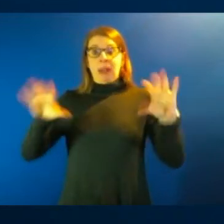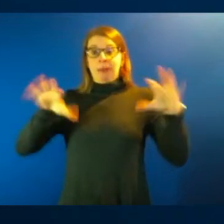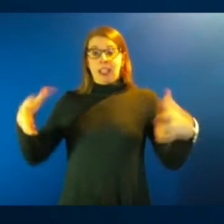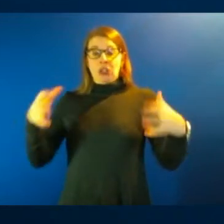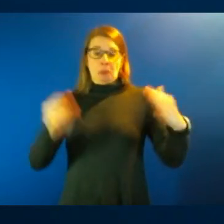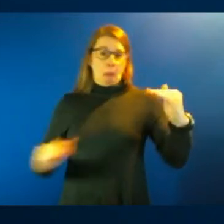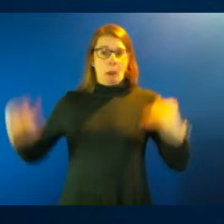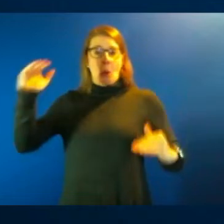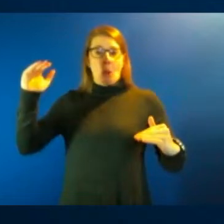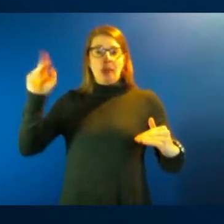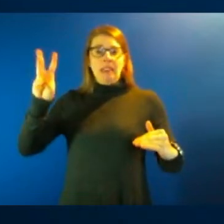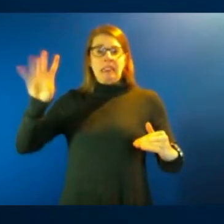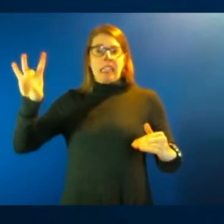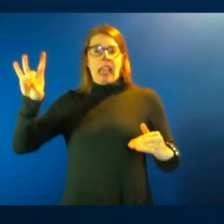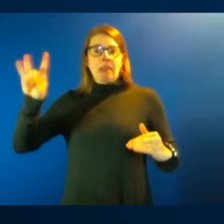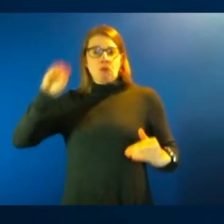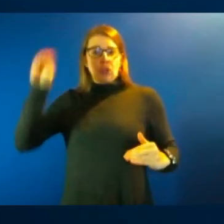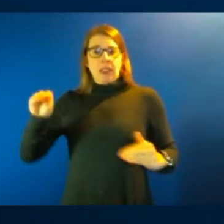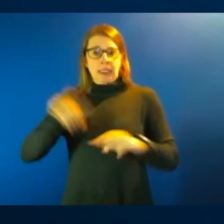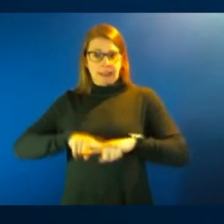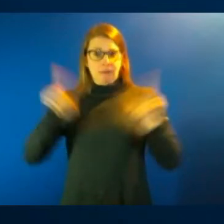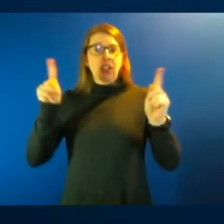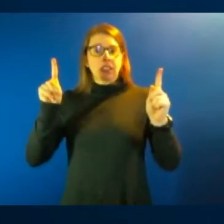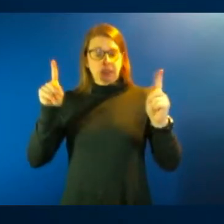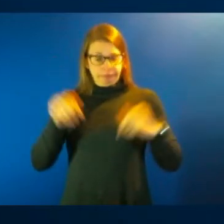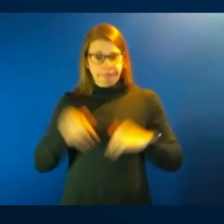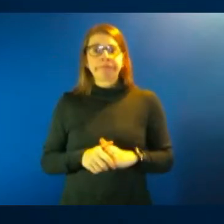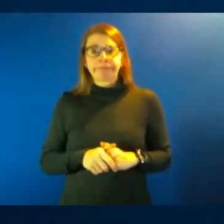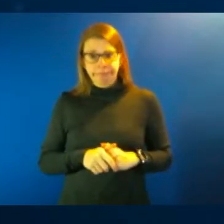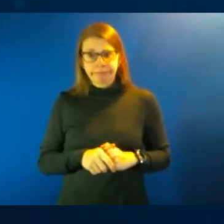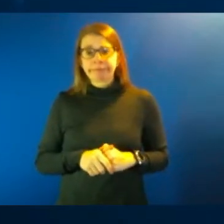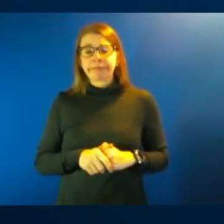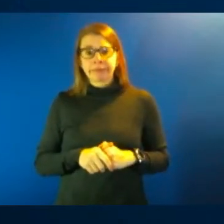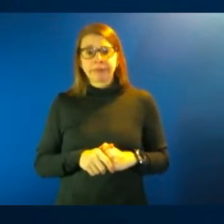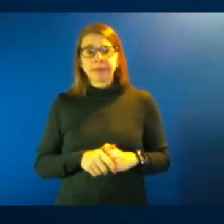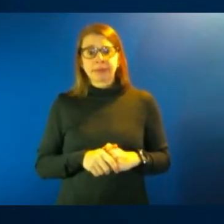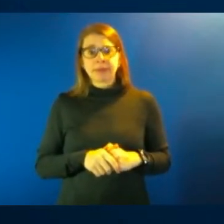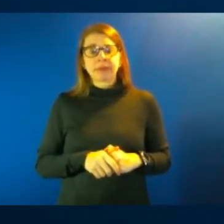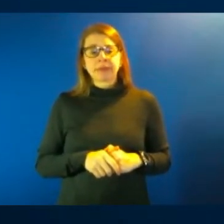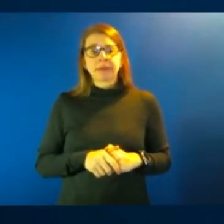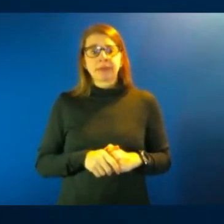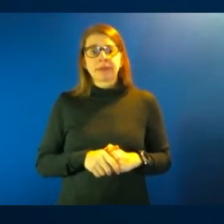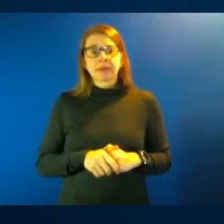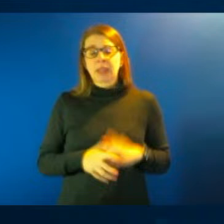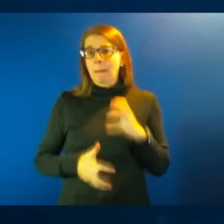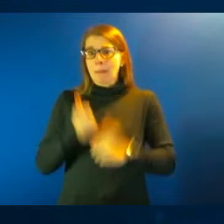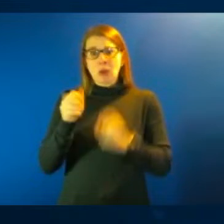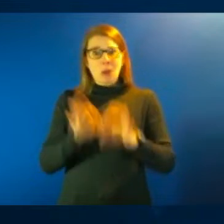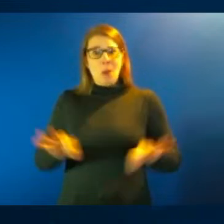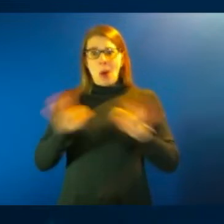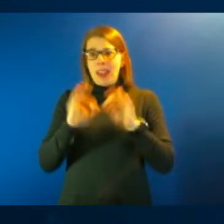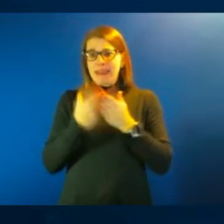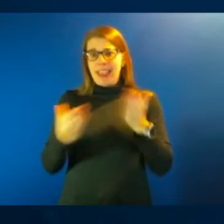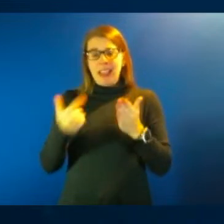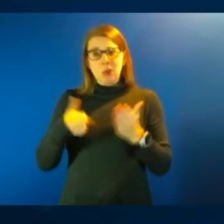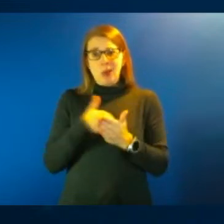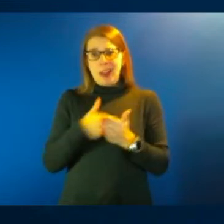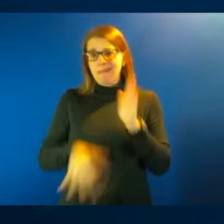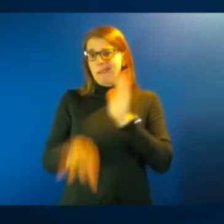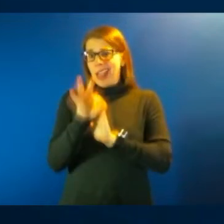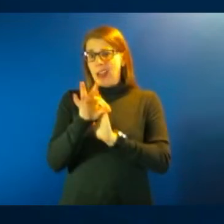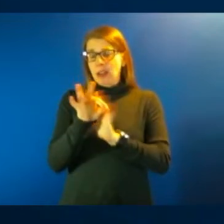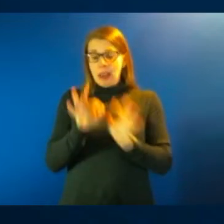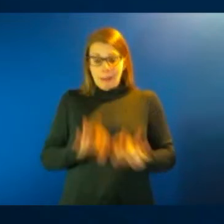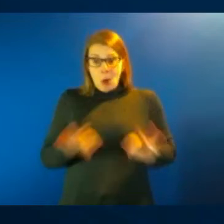It's 68% difference. So this was actually probably one of the most important things that we found was the importance of